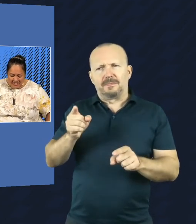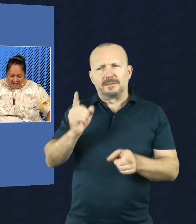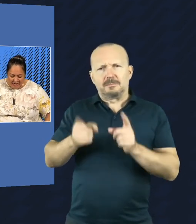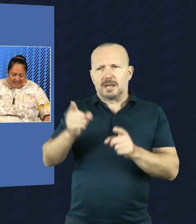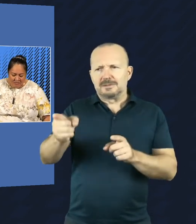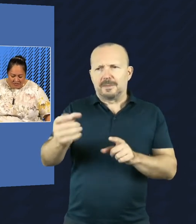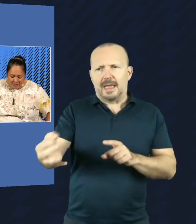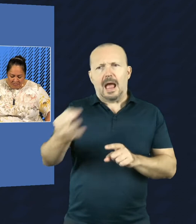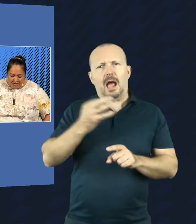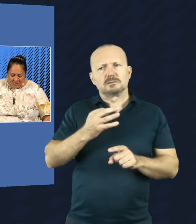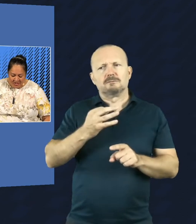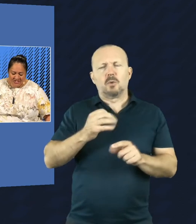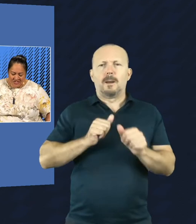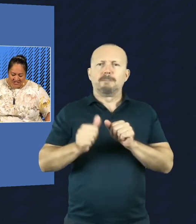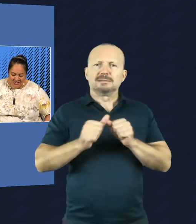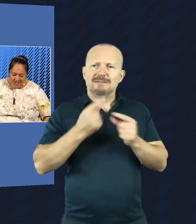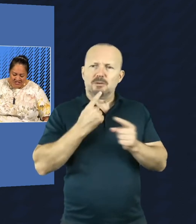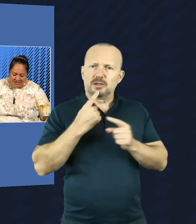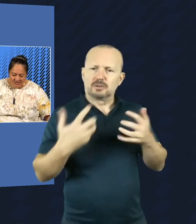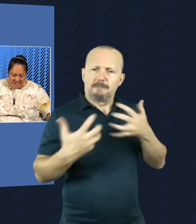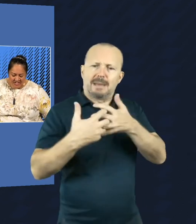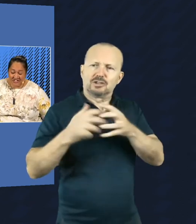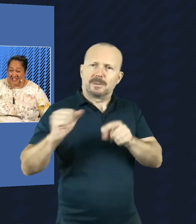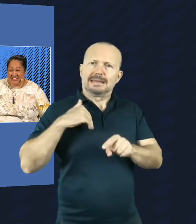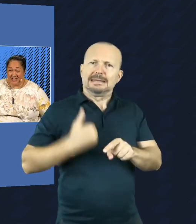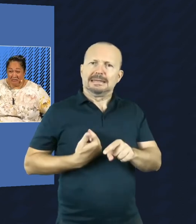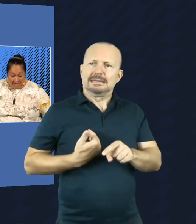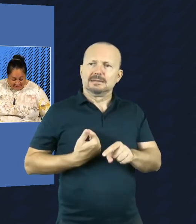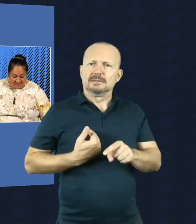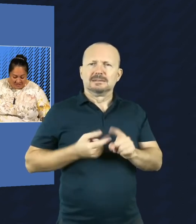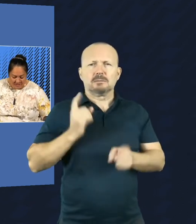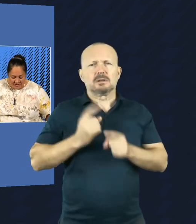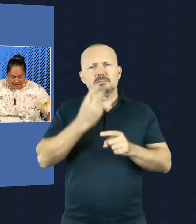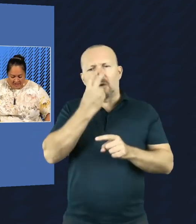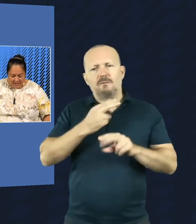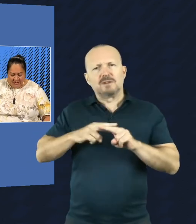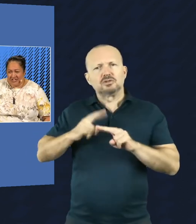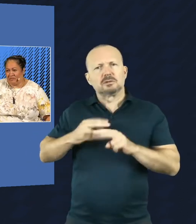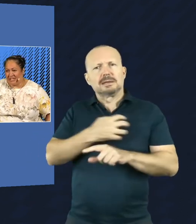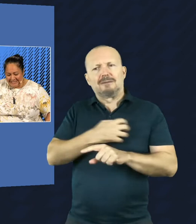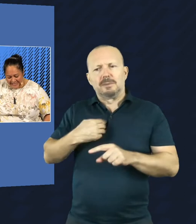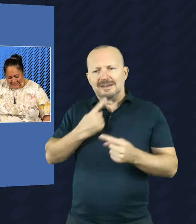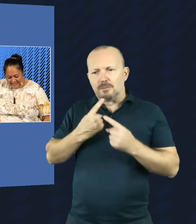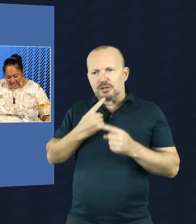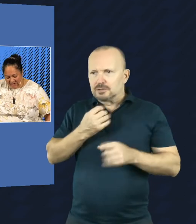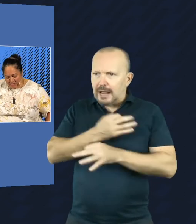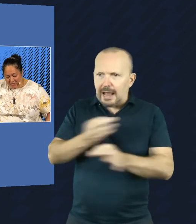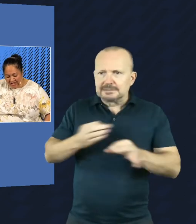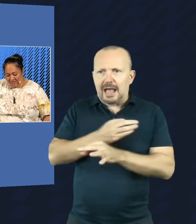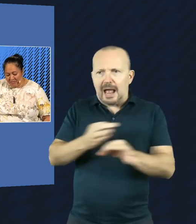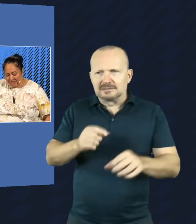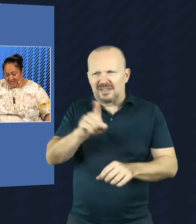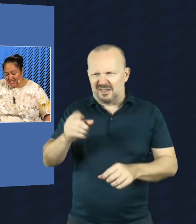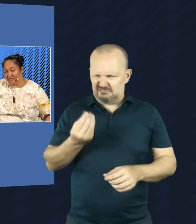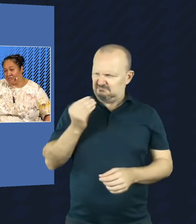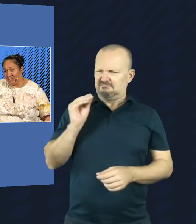needs and enable them to exercise their rights and interests as te tiriti partners. You know, some of these needs have been met